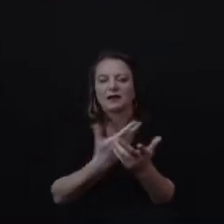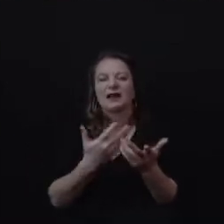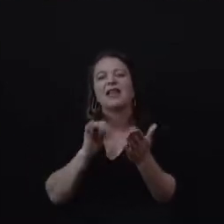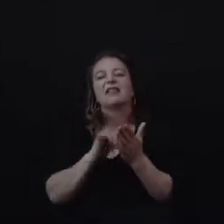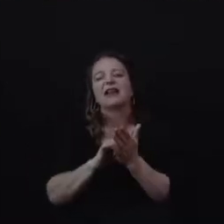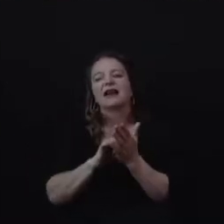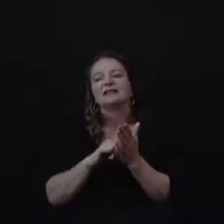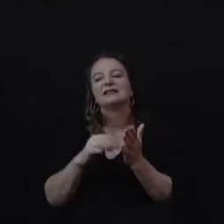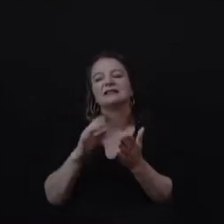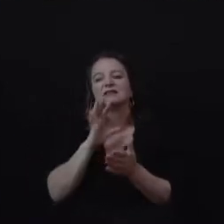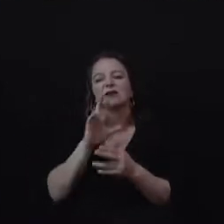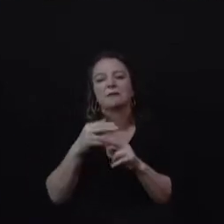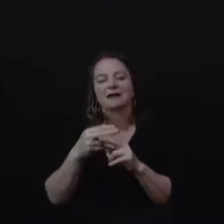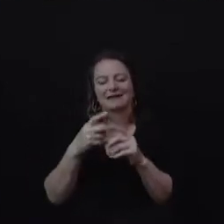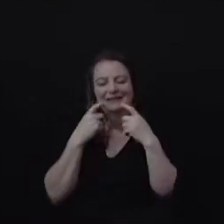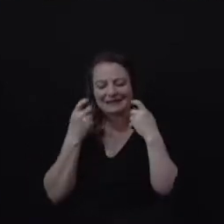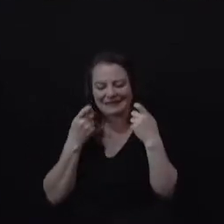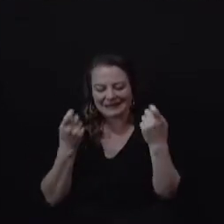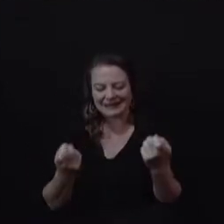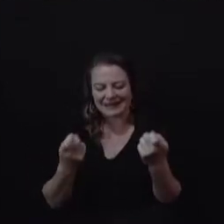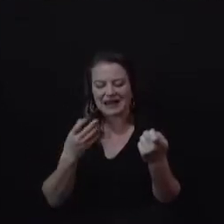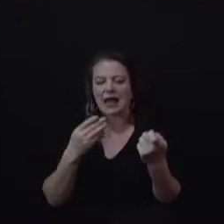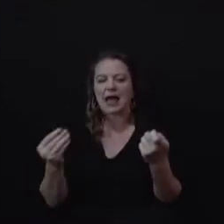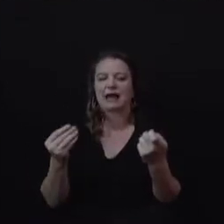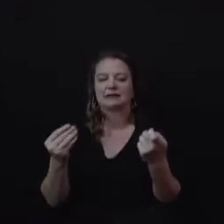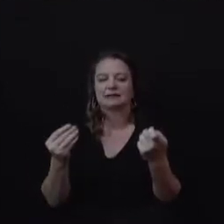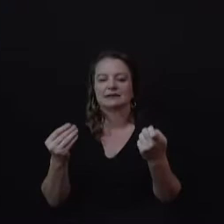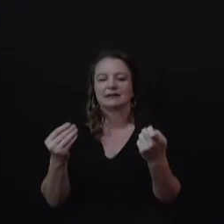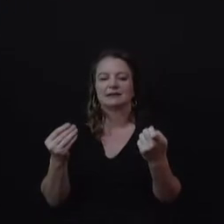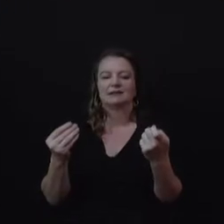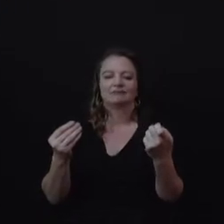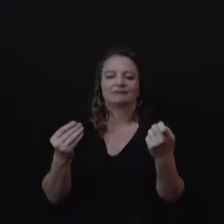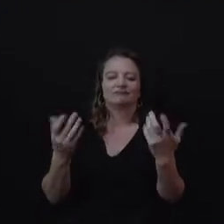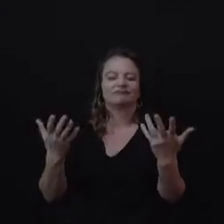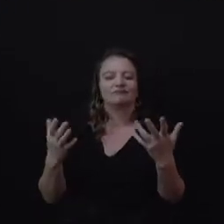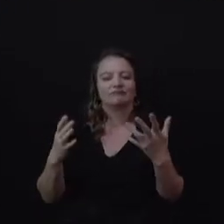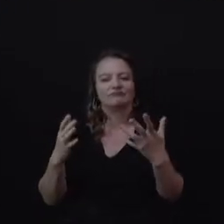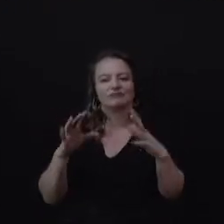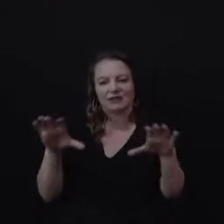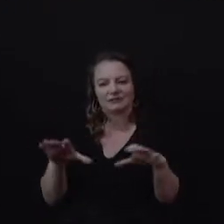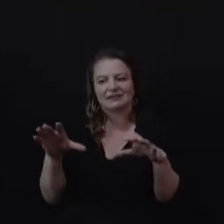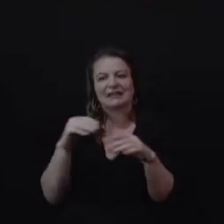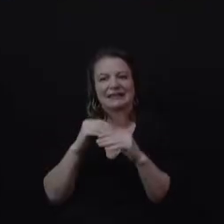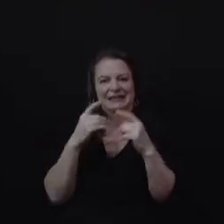to the act of sin and the state of sin. I'm teaching good.